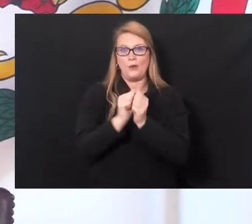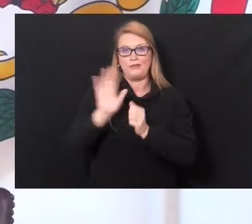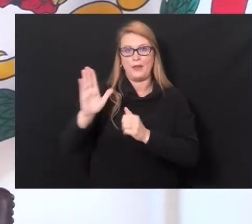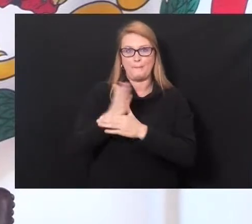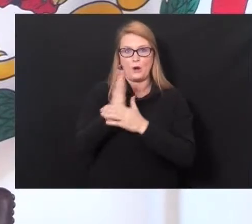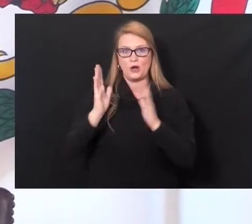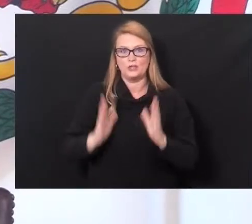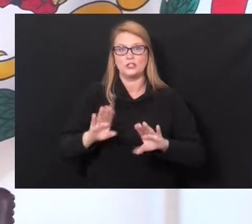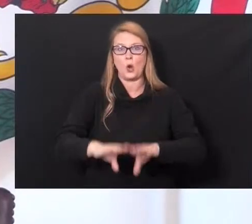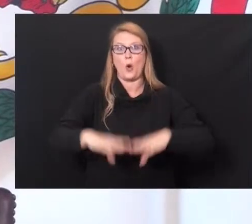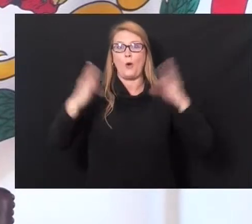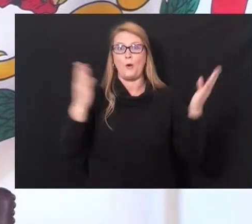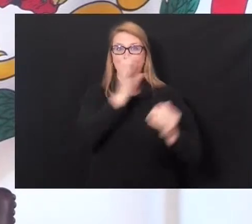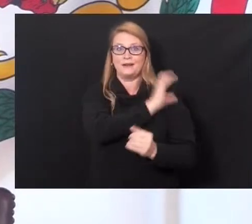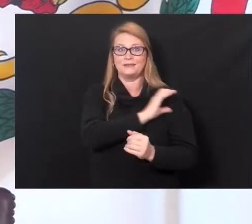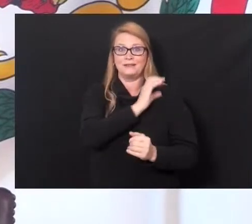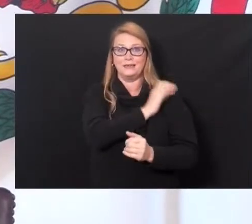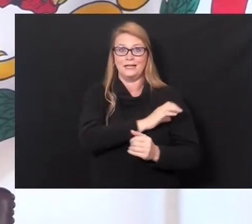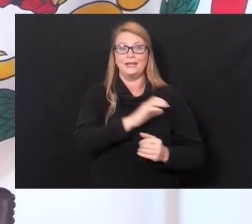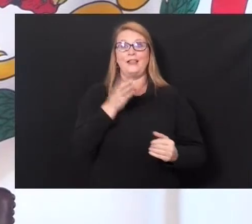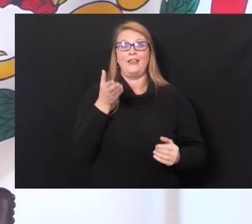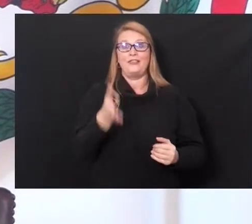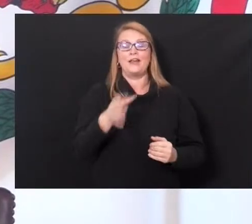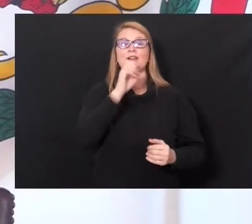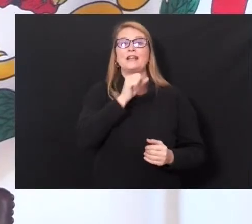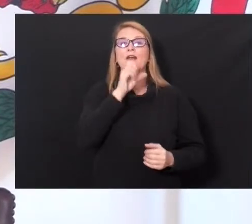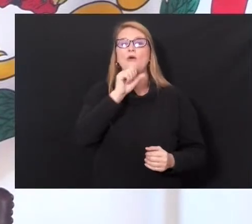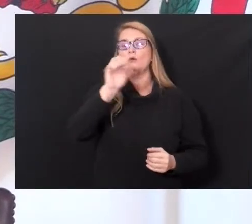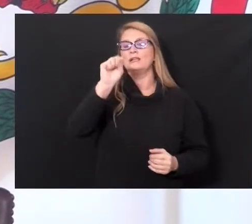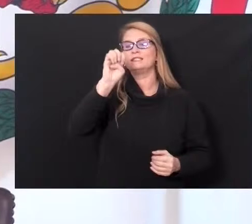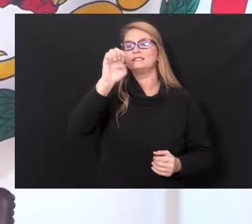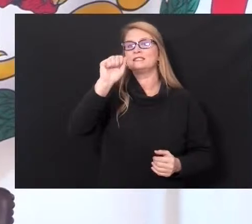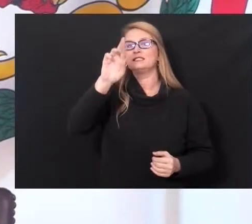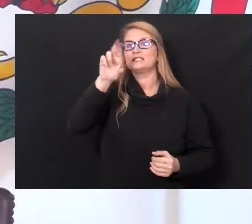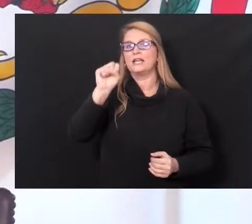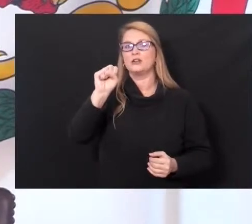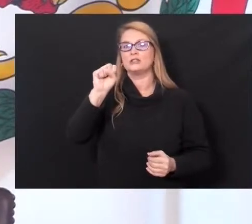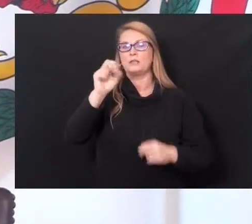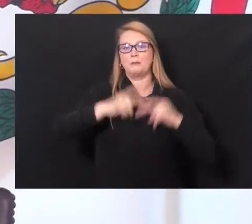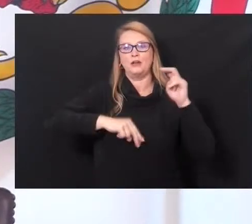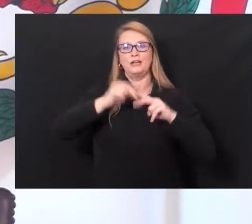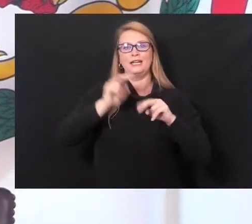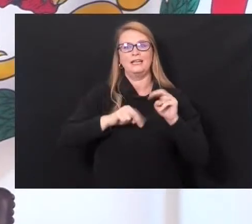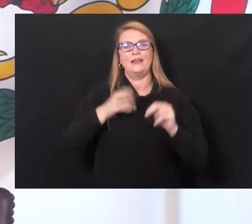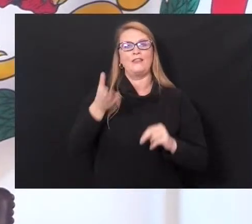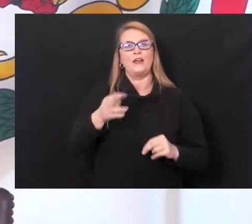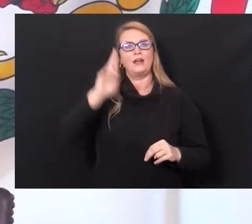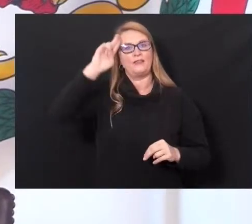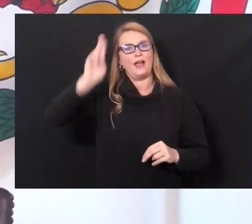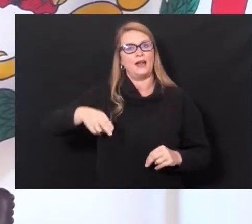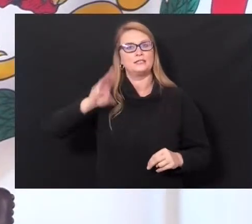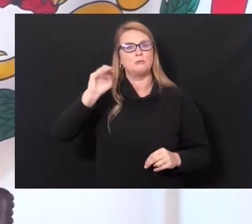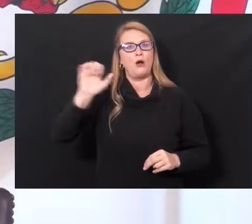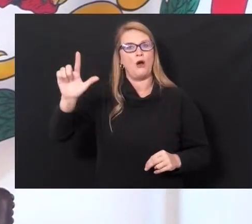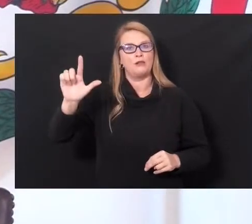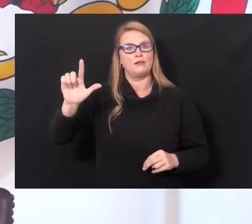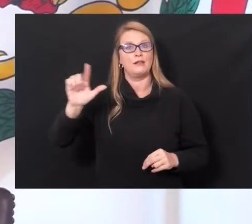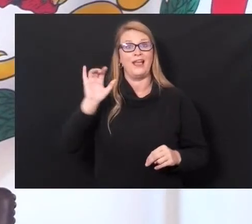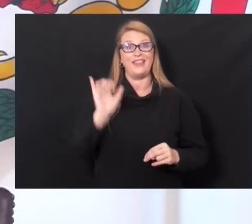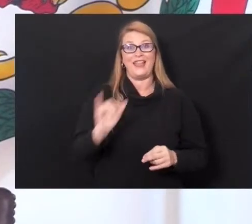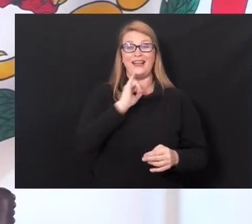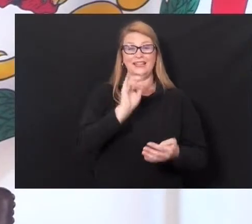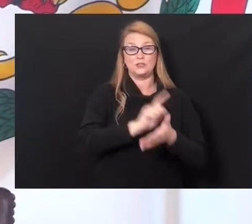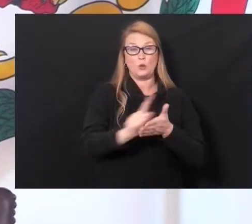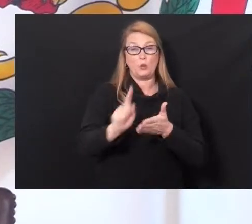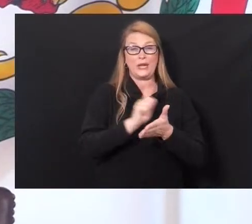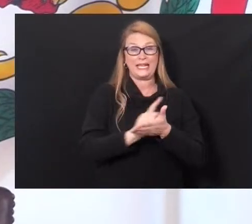COVID vaccine site in the old Sears building at the Huntington Mall. This will become the weekly